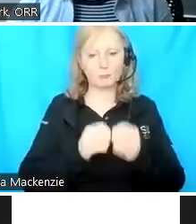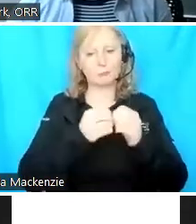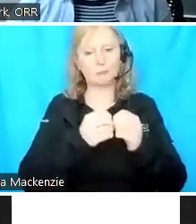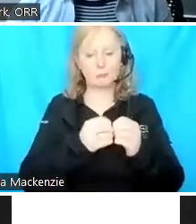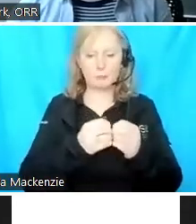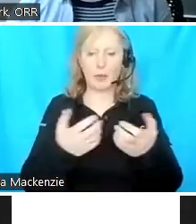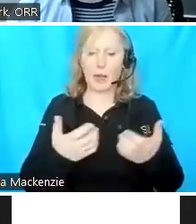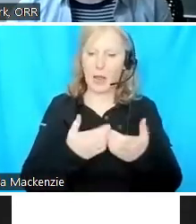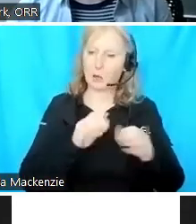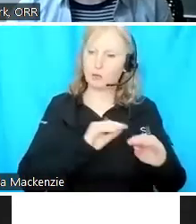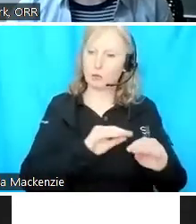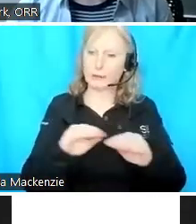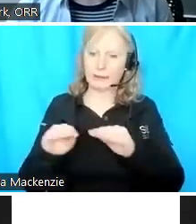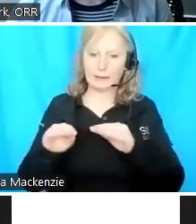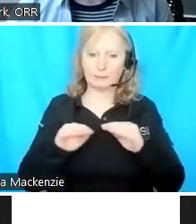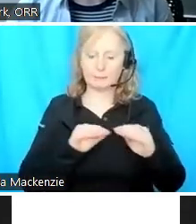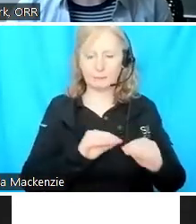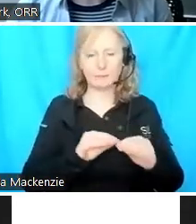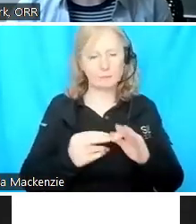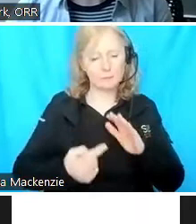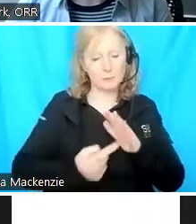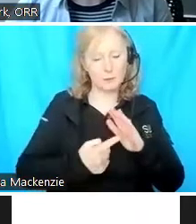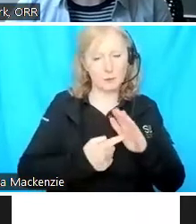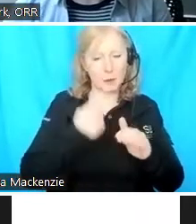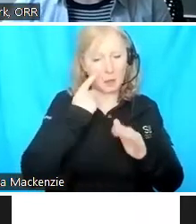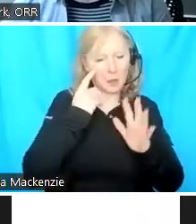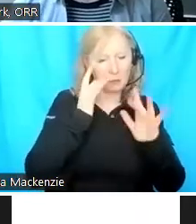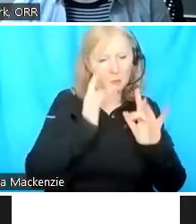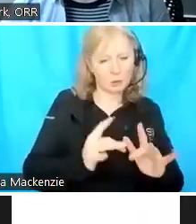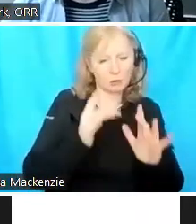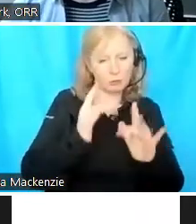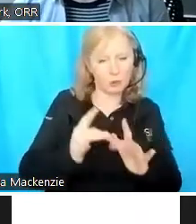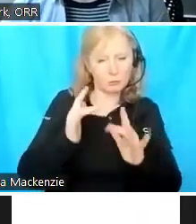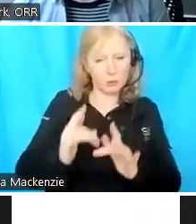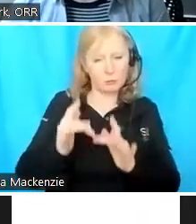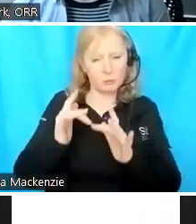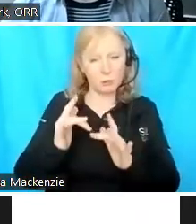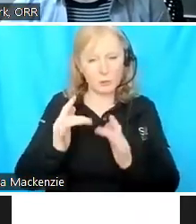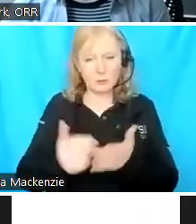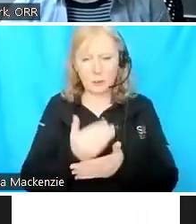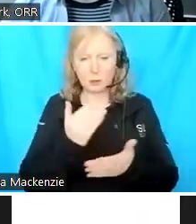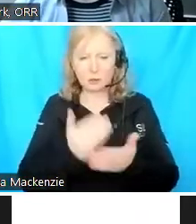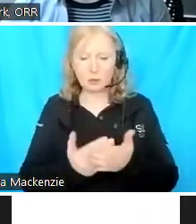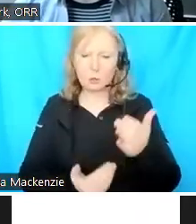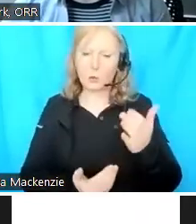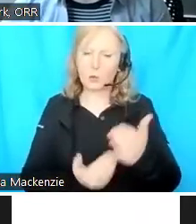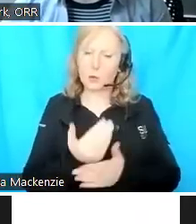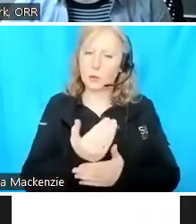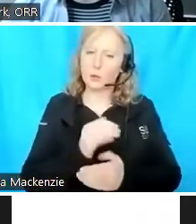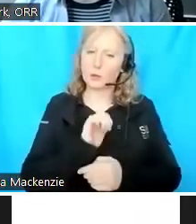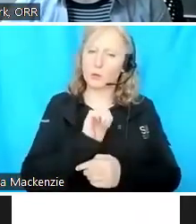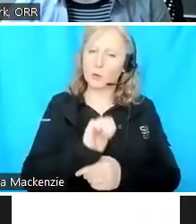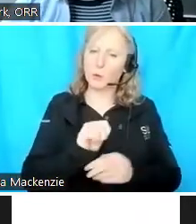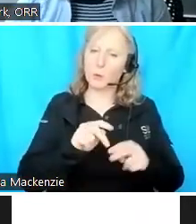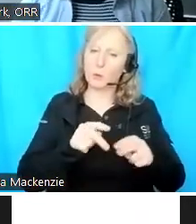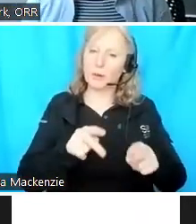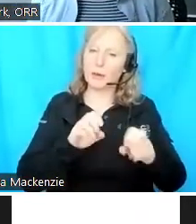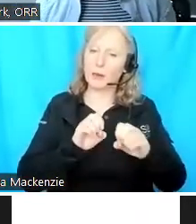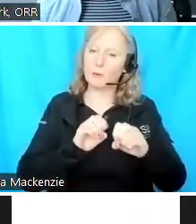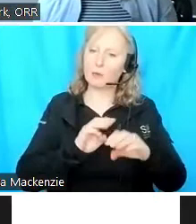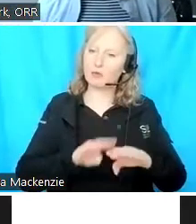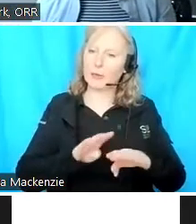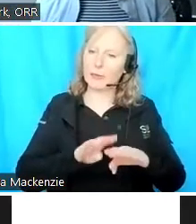was imperative that we monitored this closely to make sure that the new approach still met our requirements. So